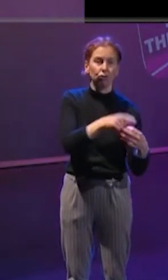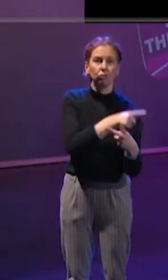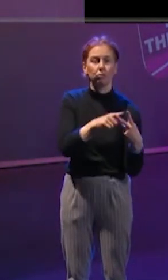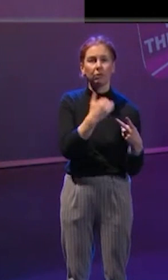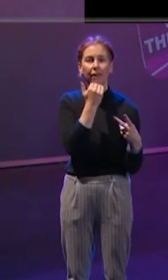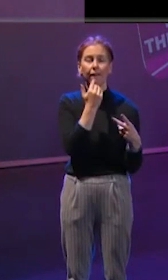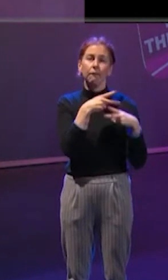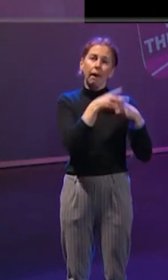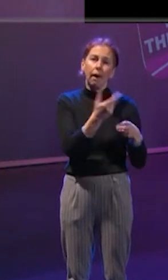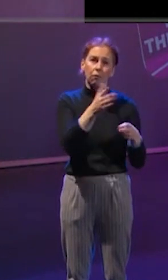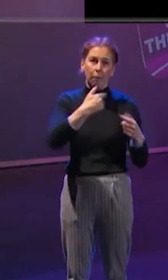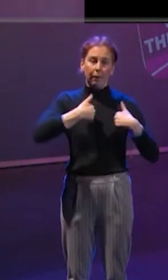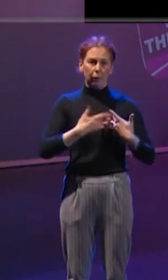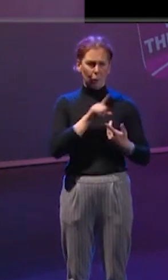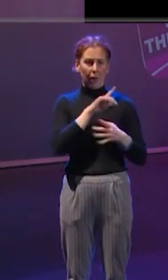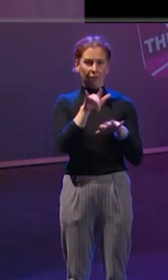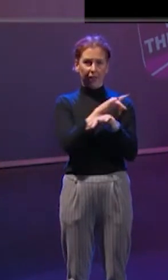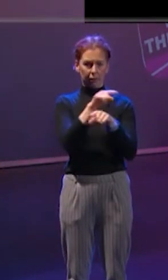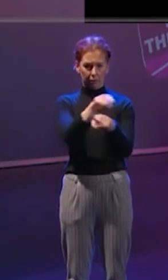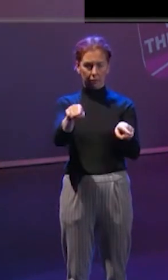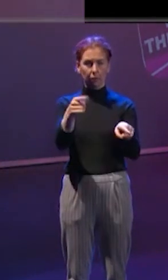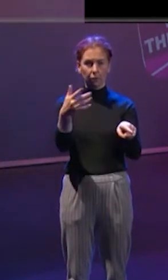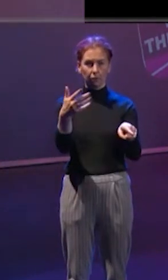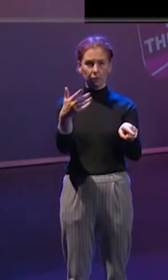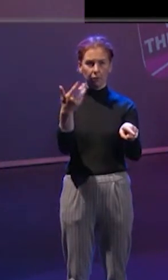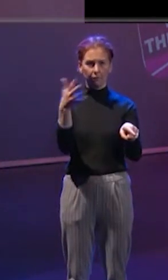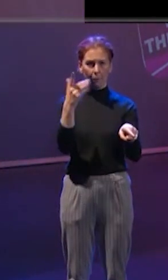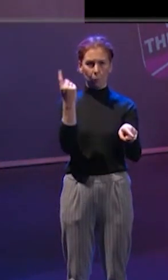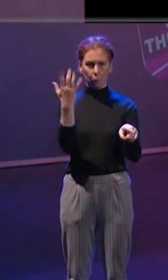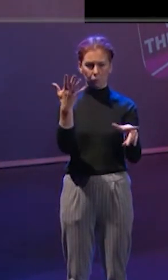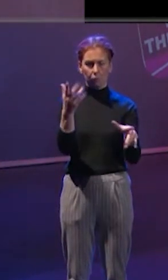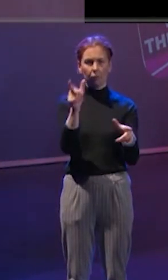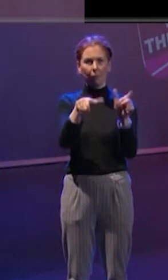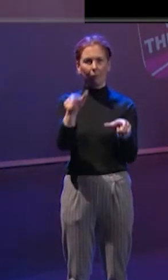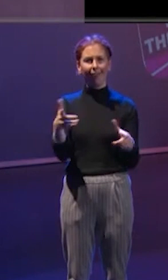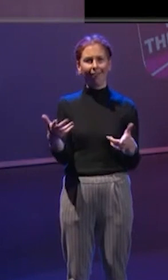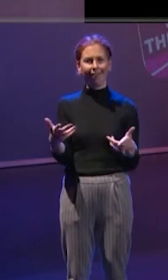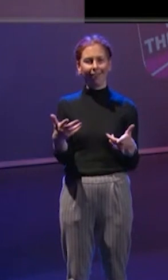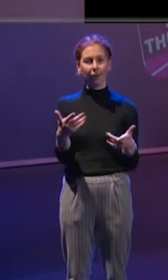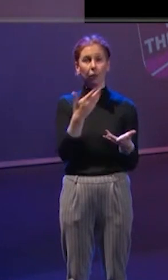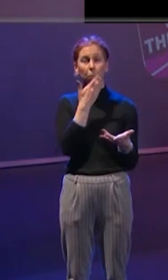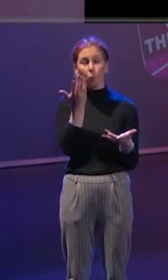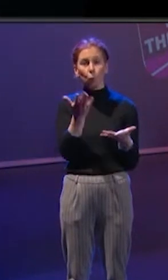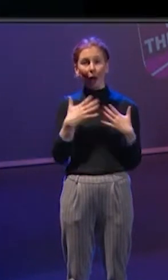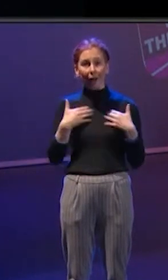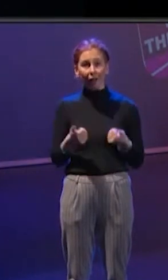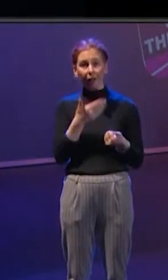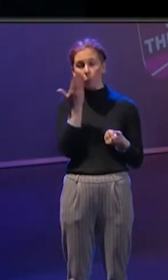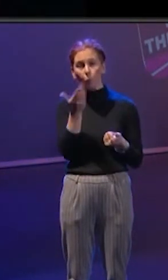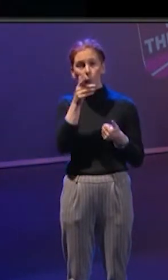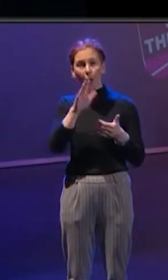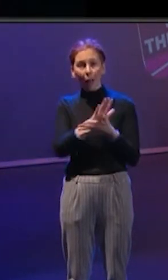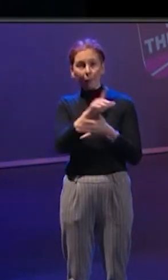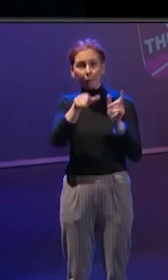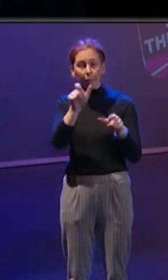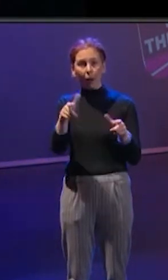of theatre's powered by people, and without people that are healthy and happy, we're in a very different industry.